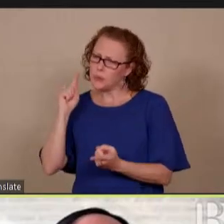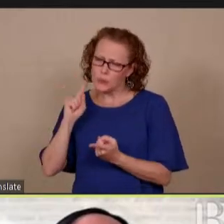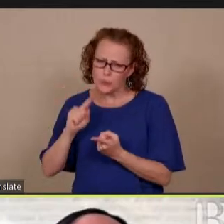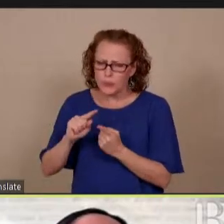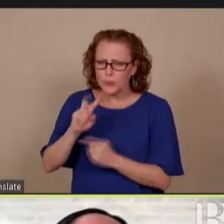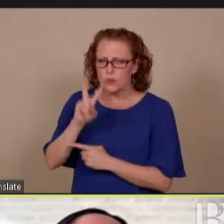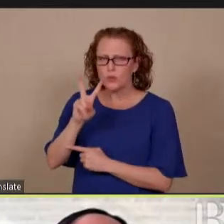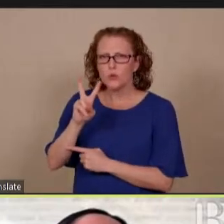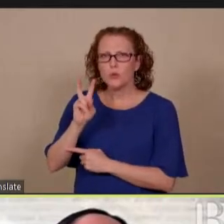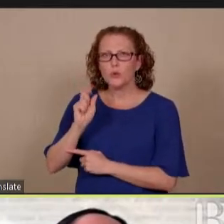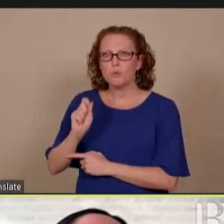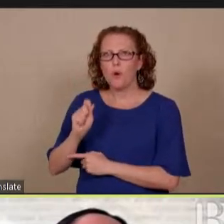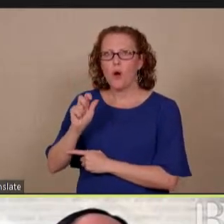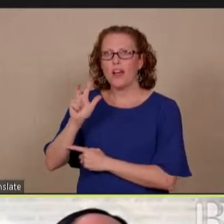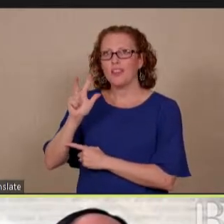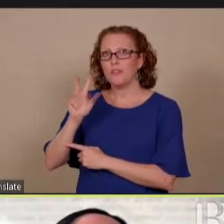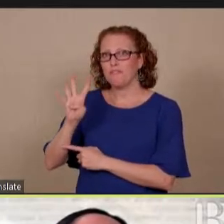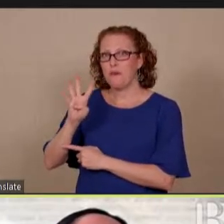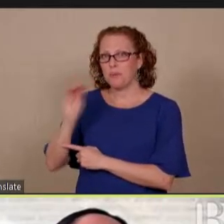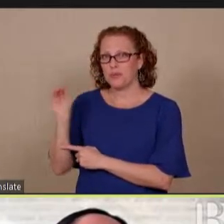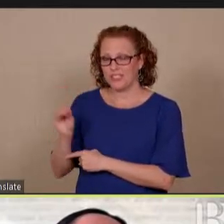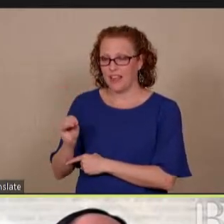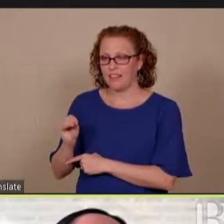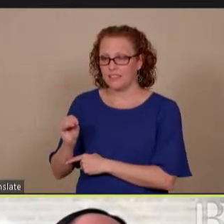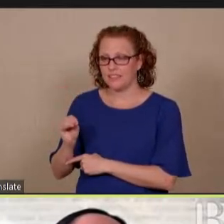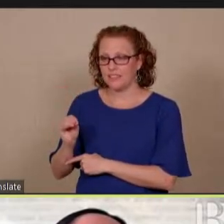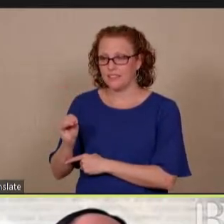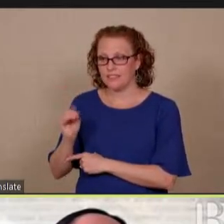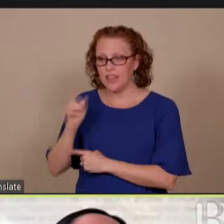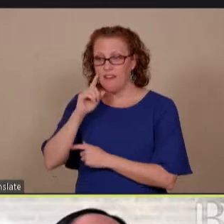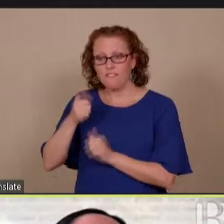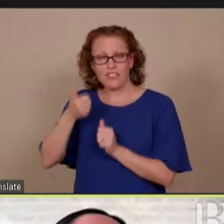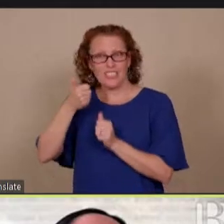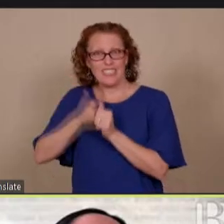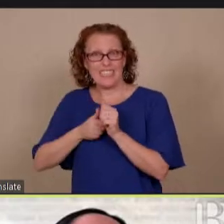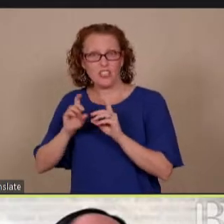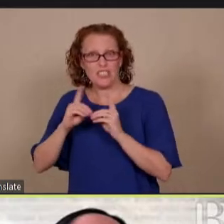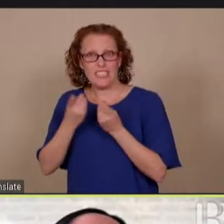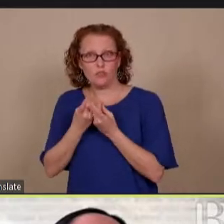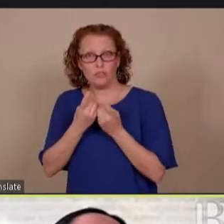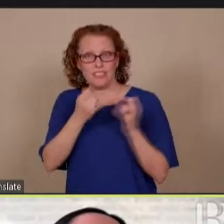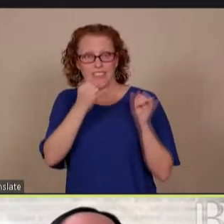2.43%. And overall, for each of the districts, it's actually under a